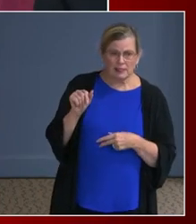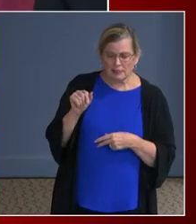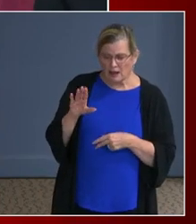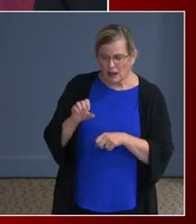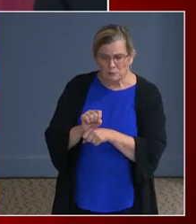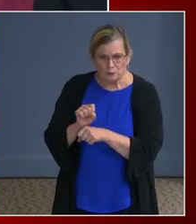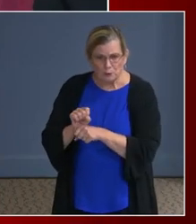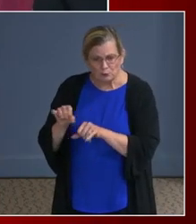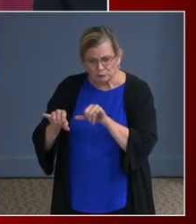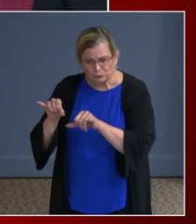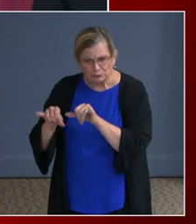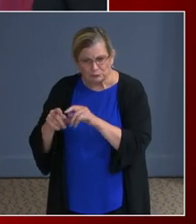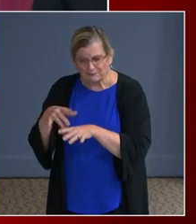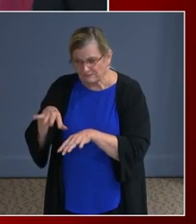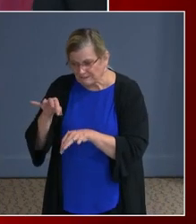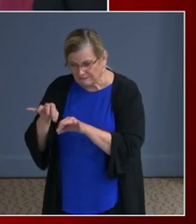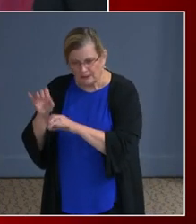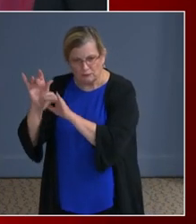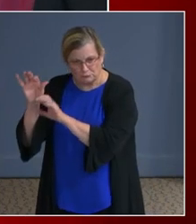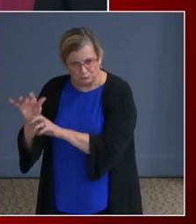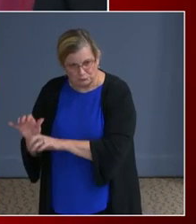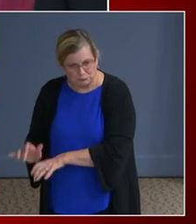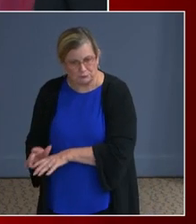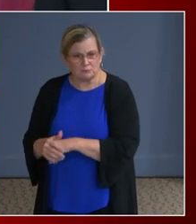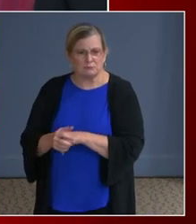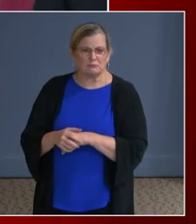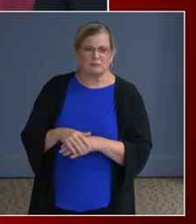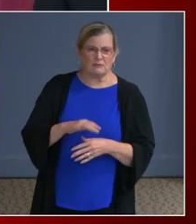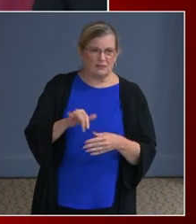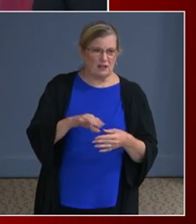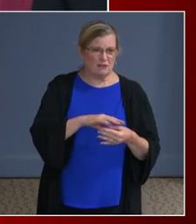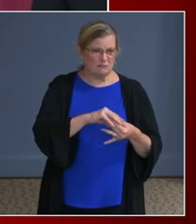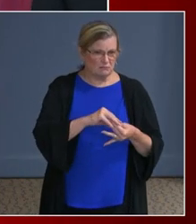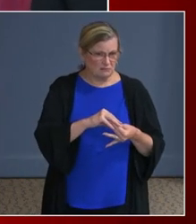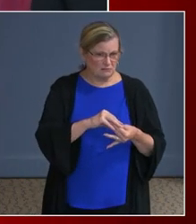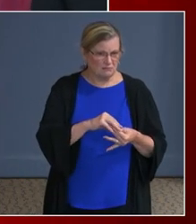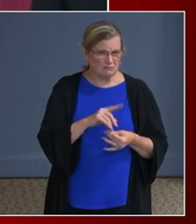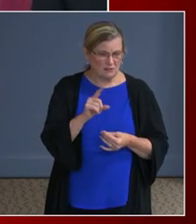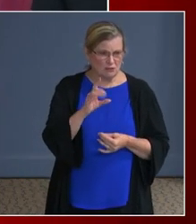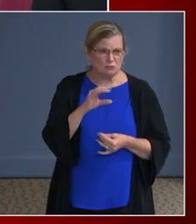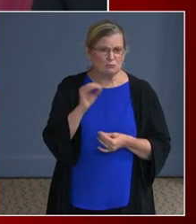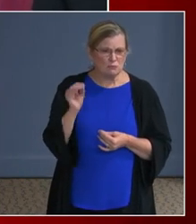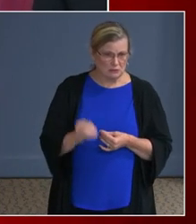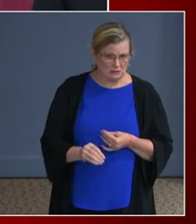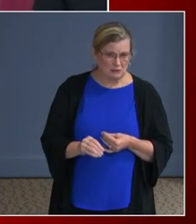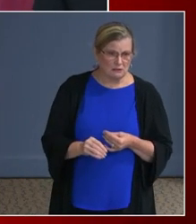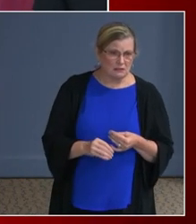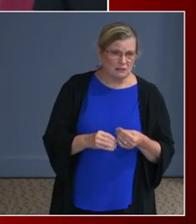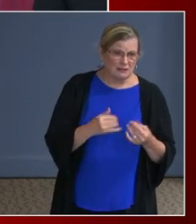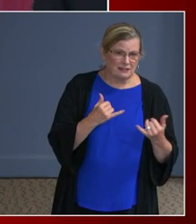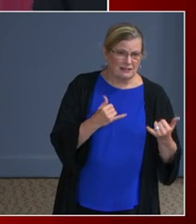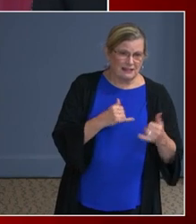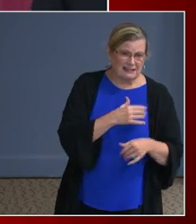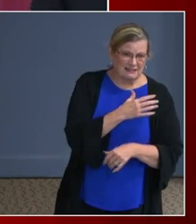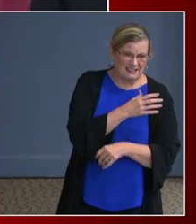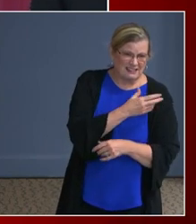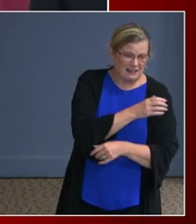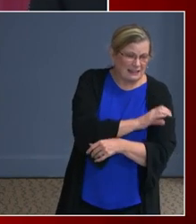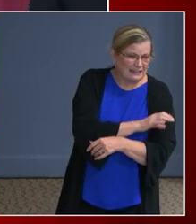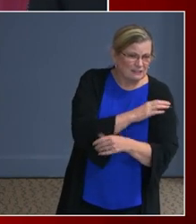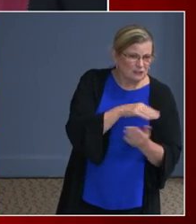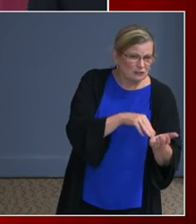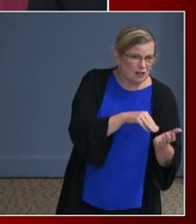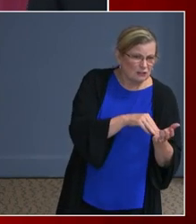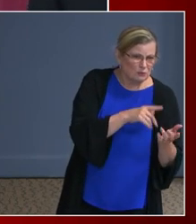them, are reporting through electronic lab reporting. And then clinicians who conduct tests in their office using a point of